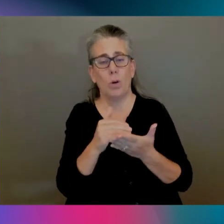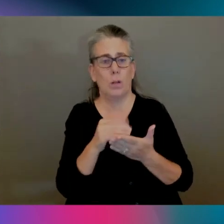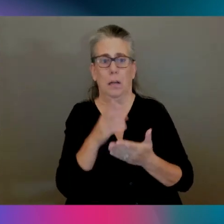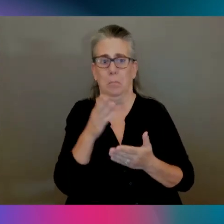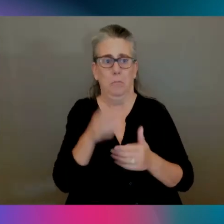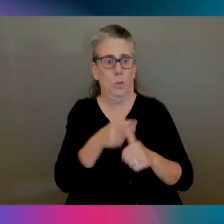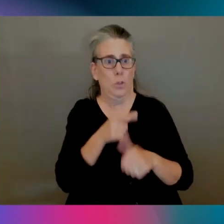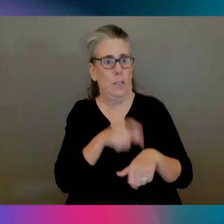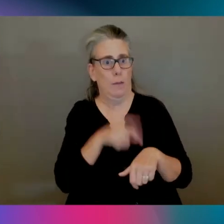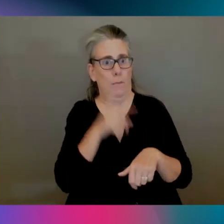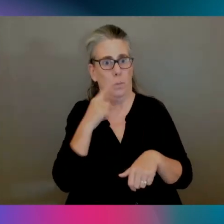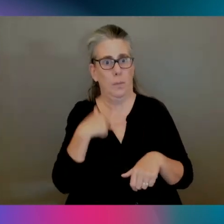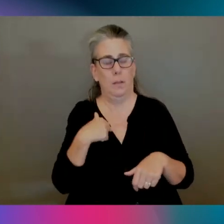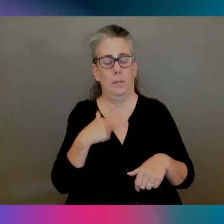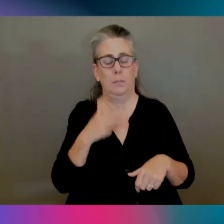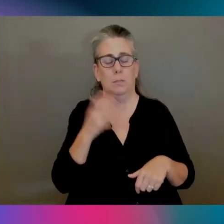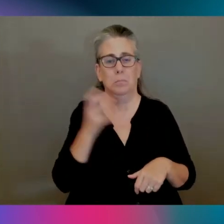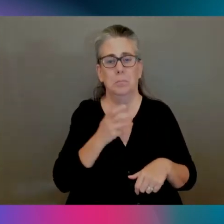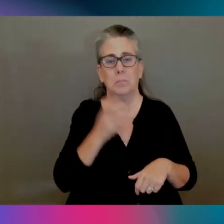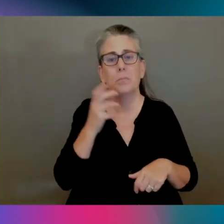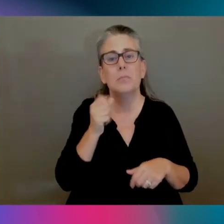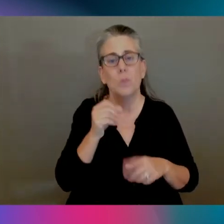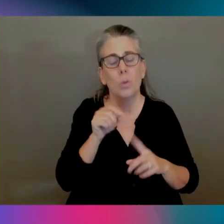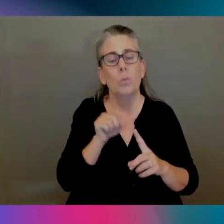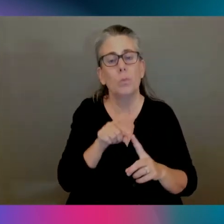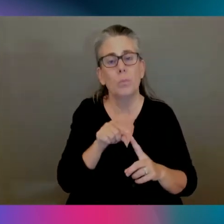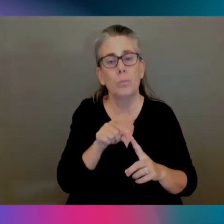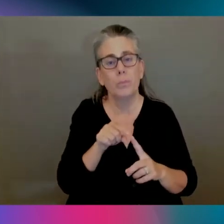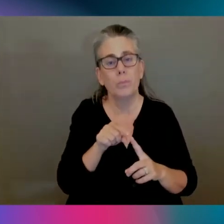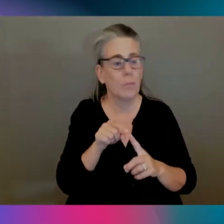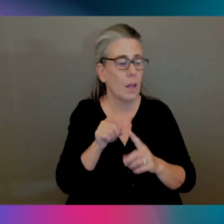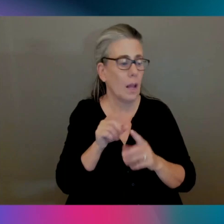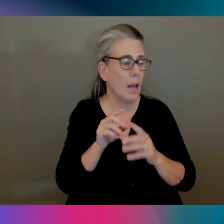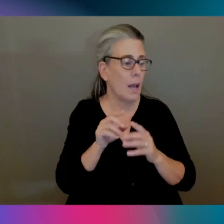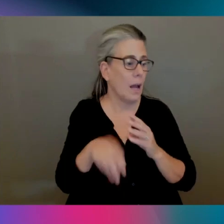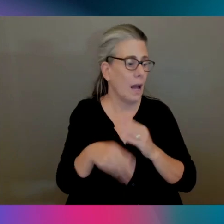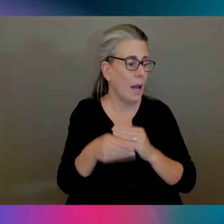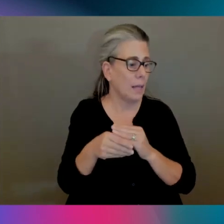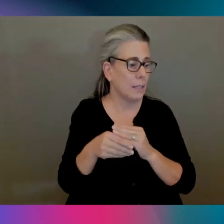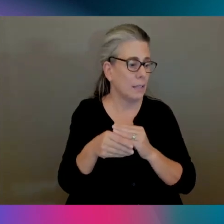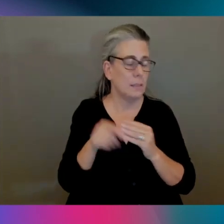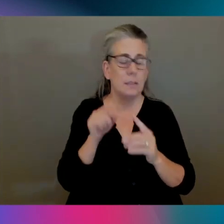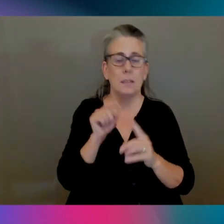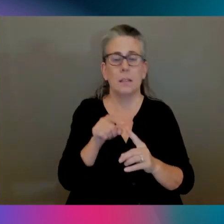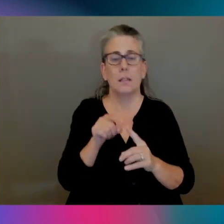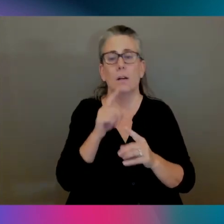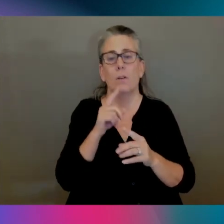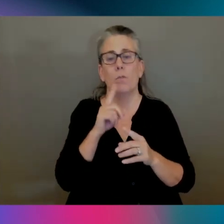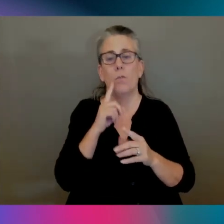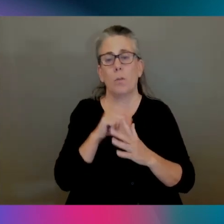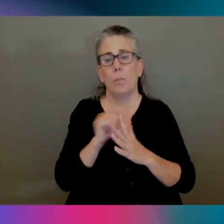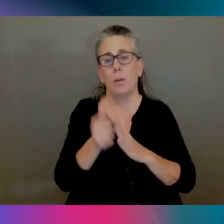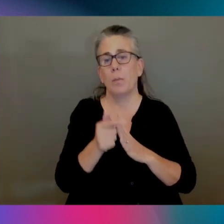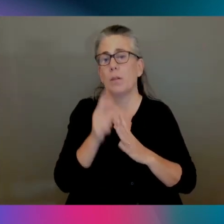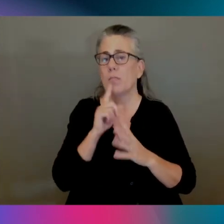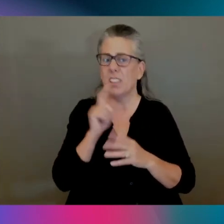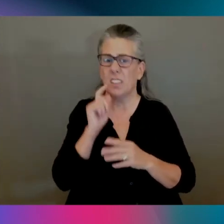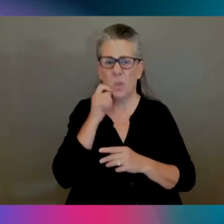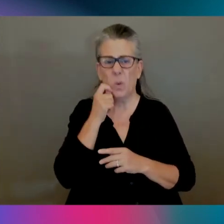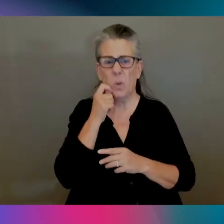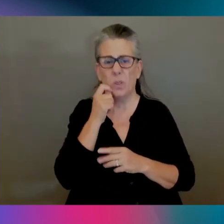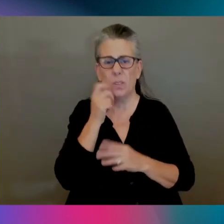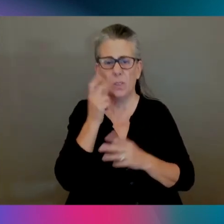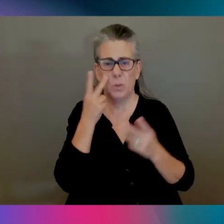adjusting it and adding a few additional pieces into the pipeline was really kind of cool. So if you know, basically